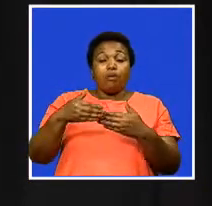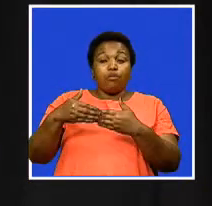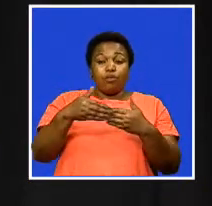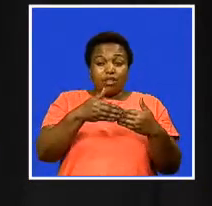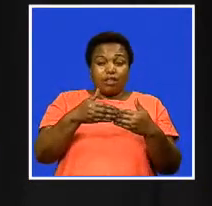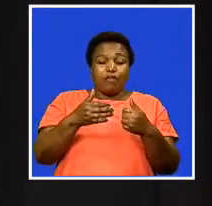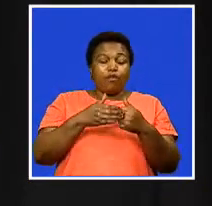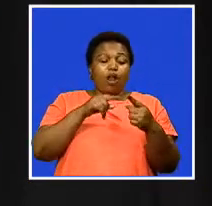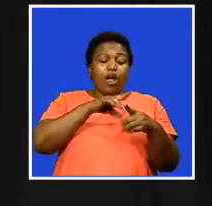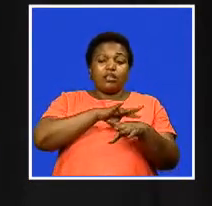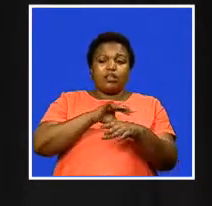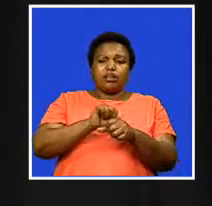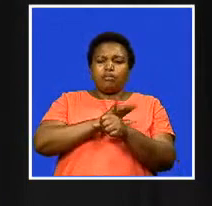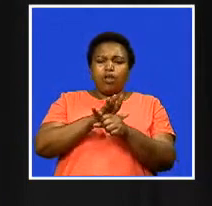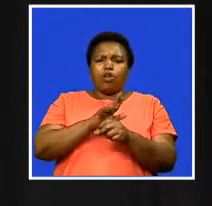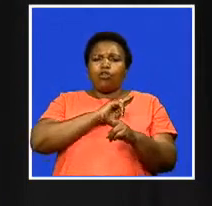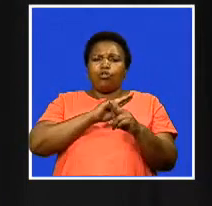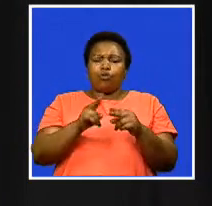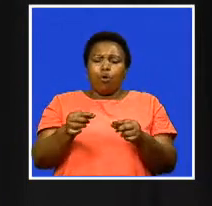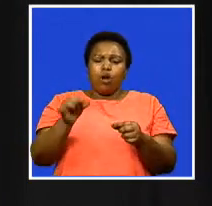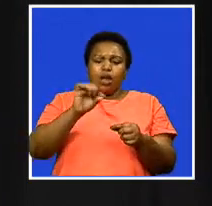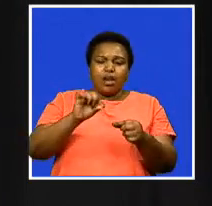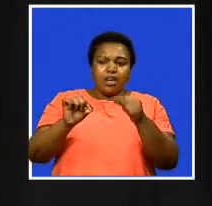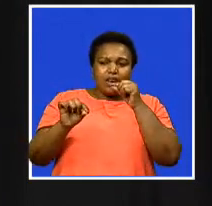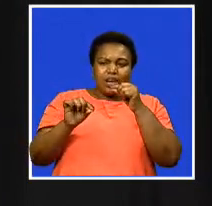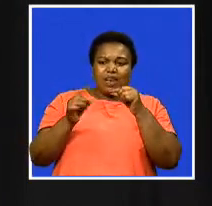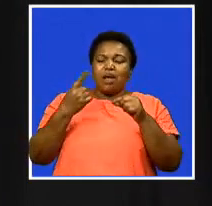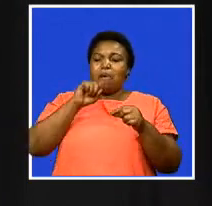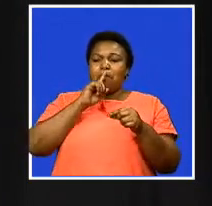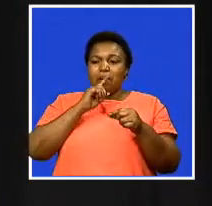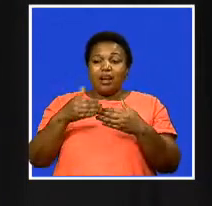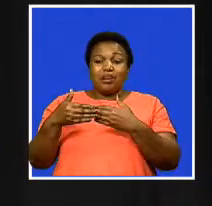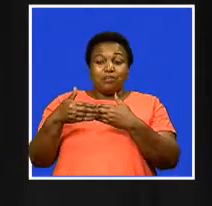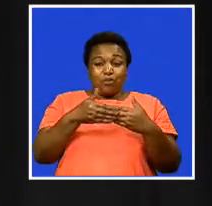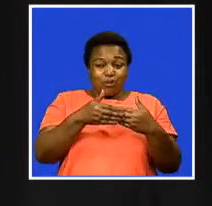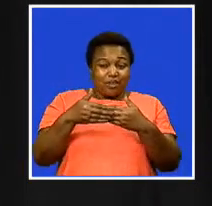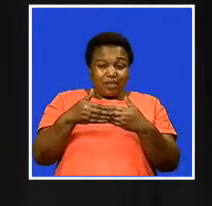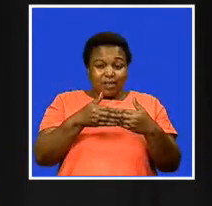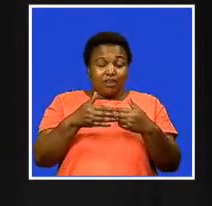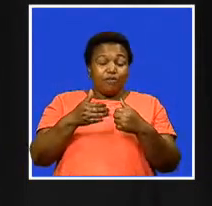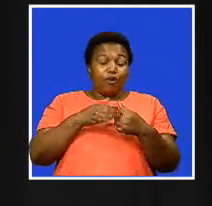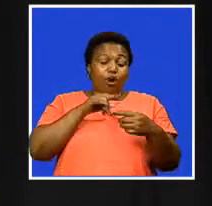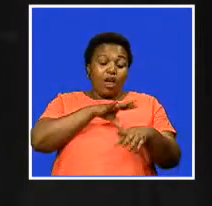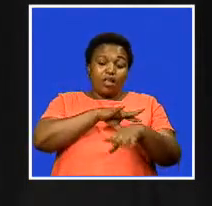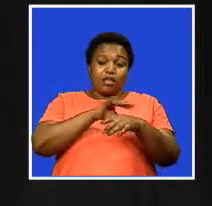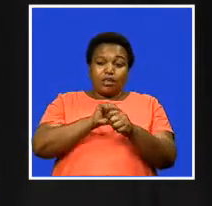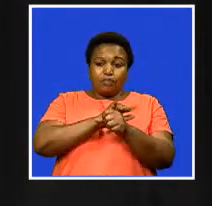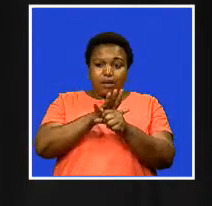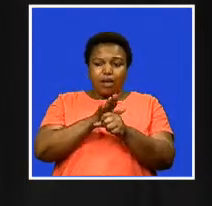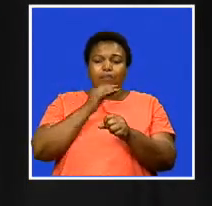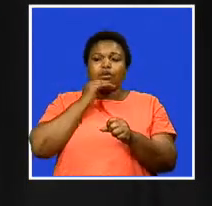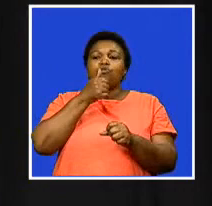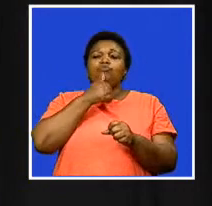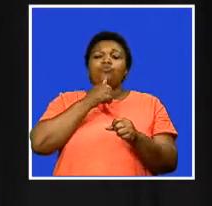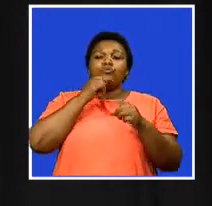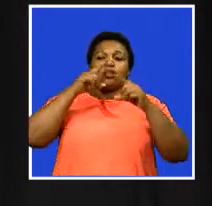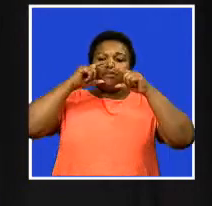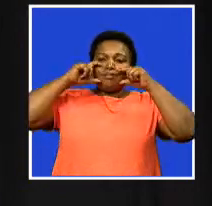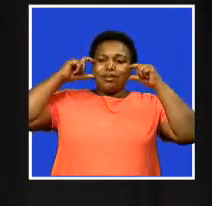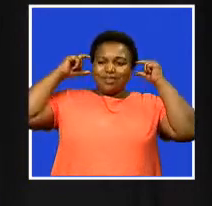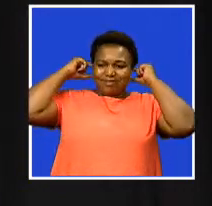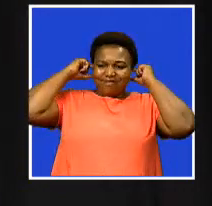kulomkhuhlane bengansi imits i-protection lomkhuhlane bekungukuthi sifake ama-mask sigeze